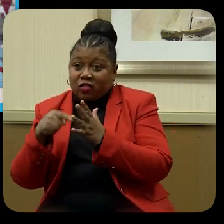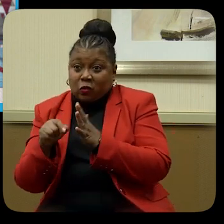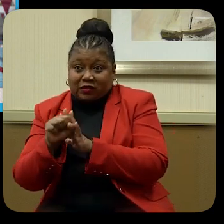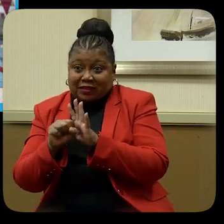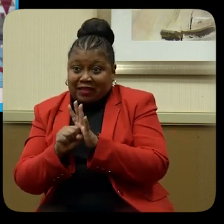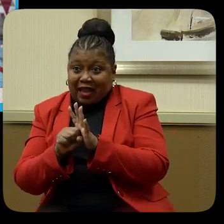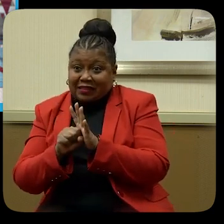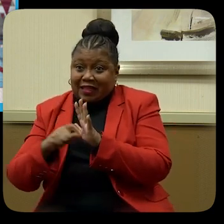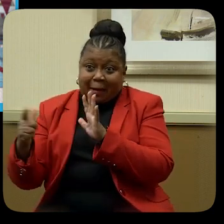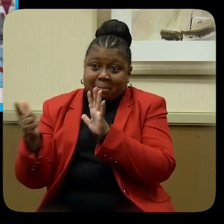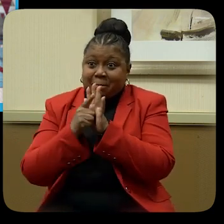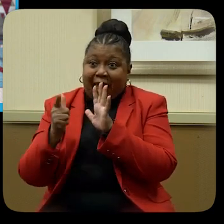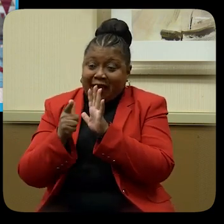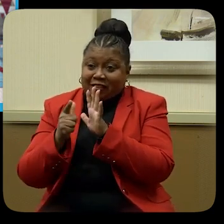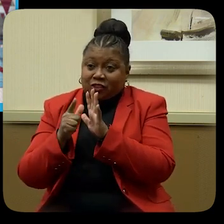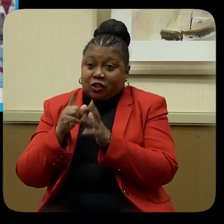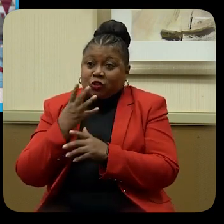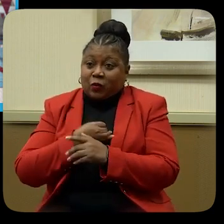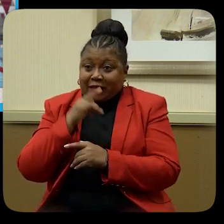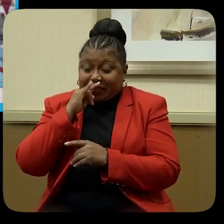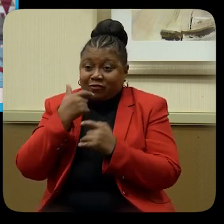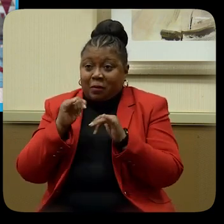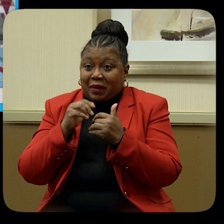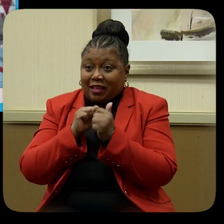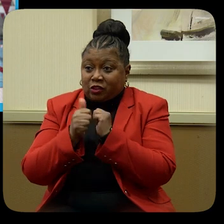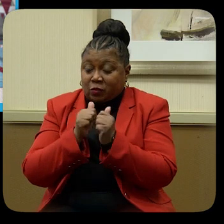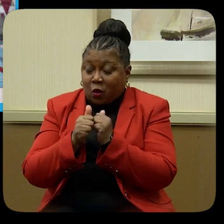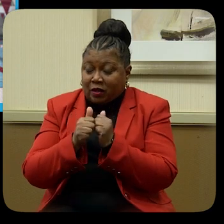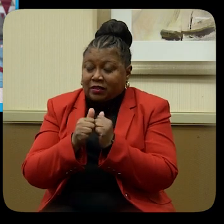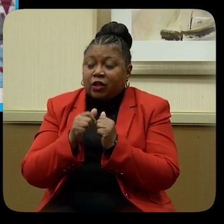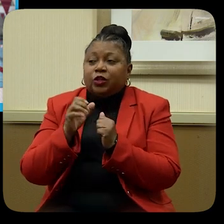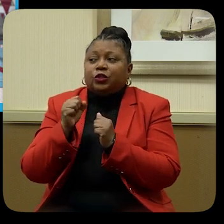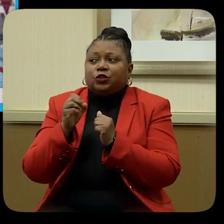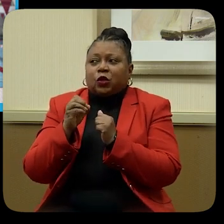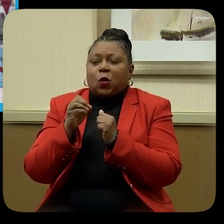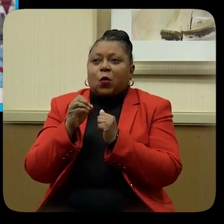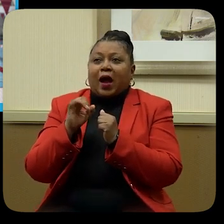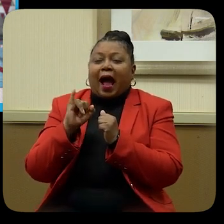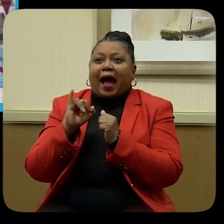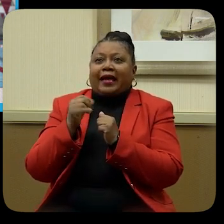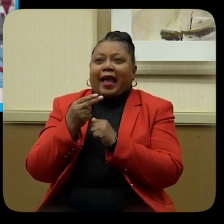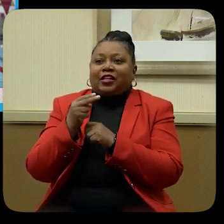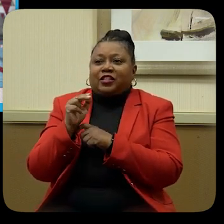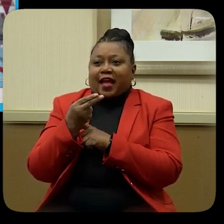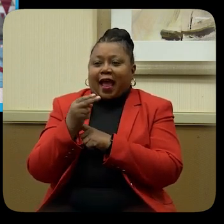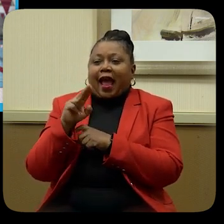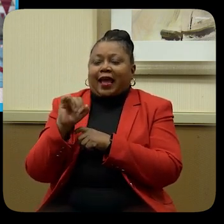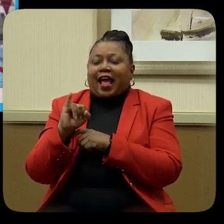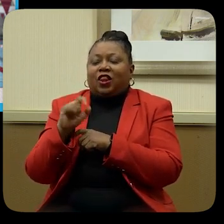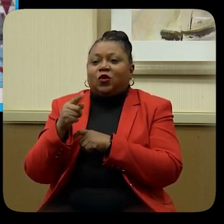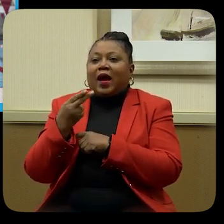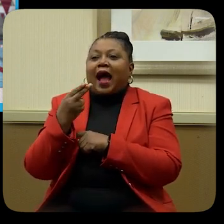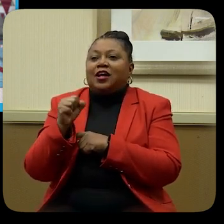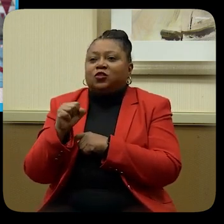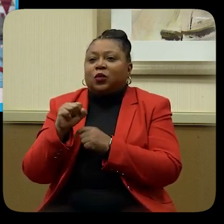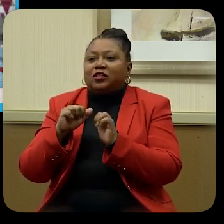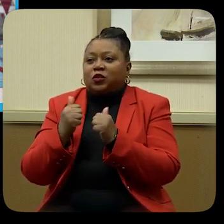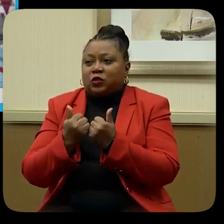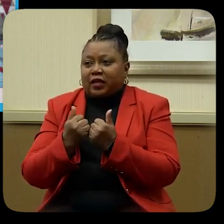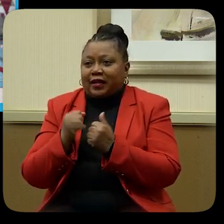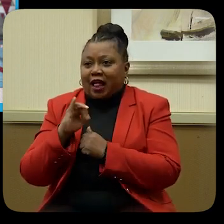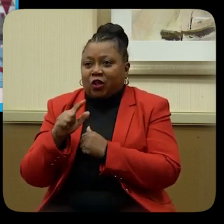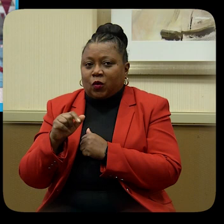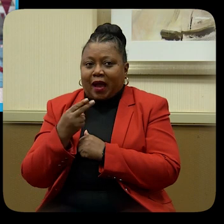states that bans trans kids from playing sports. So IHSA, so our Illinois High School